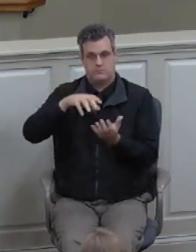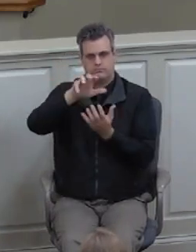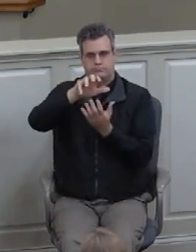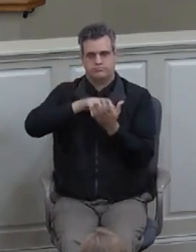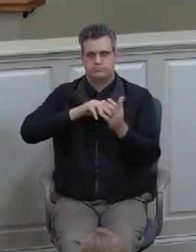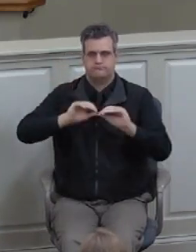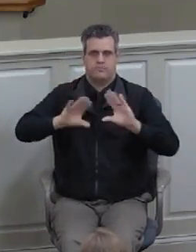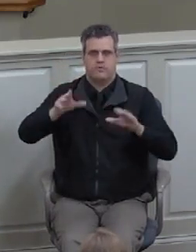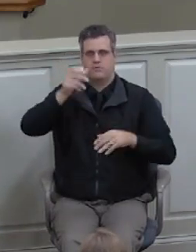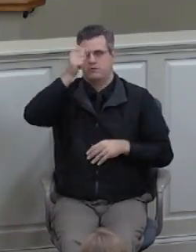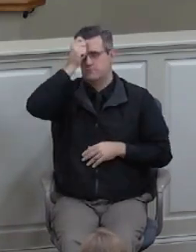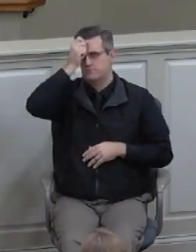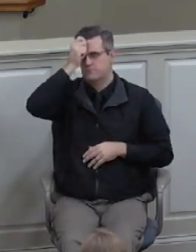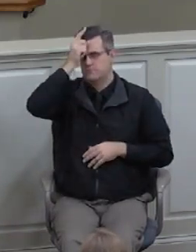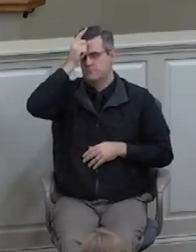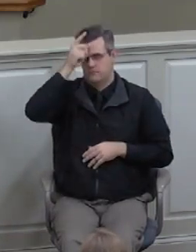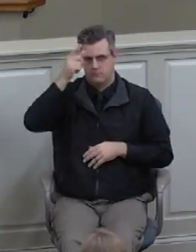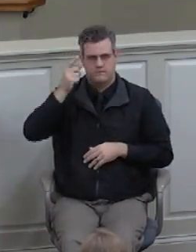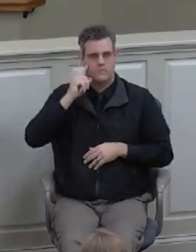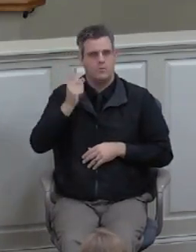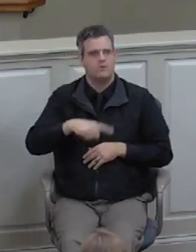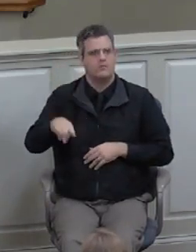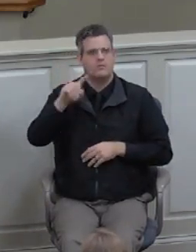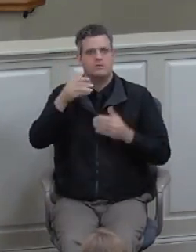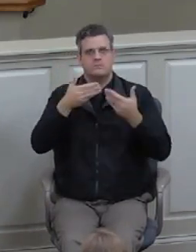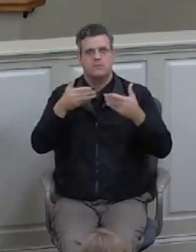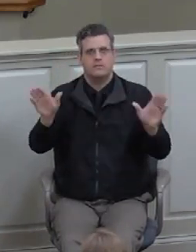clear to the public.